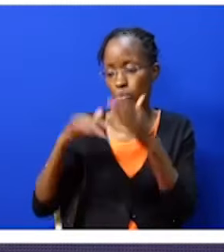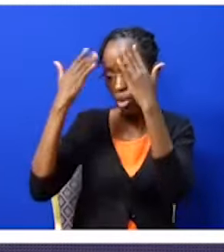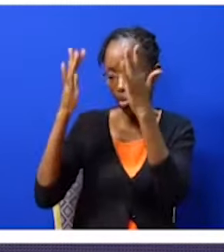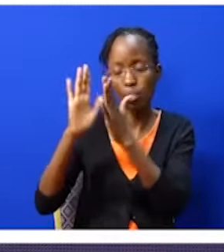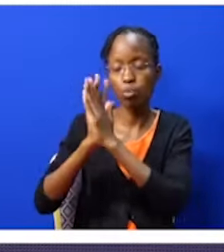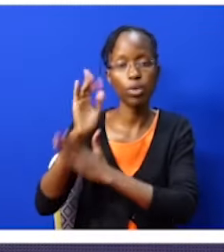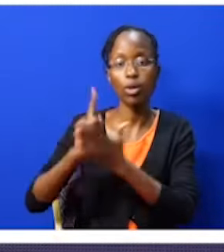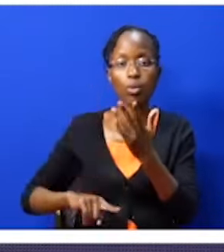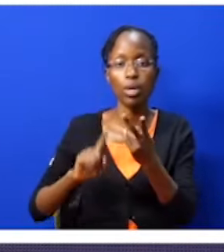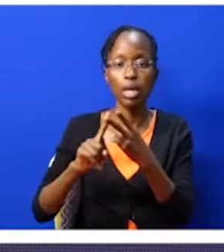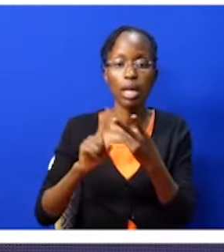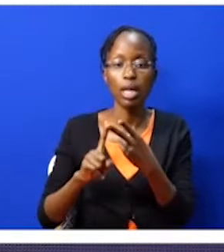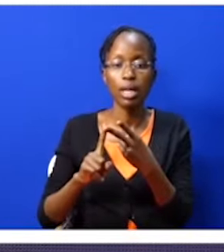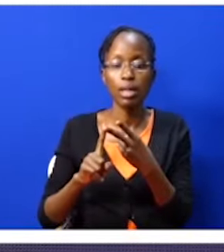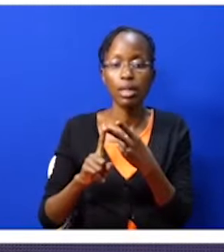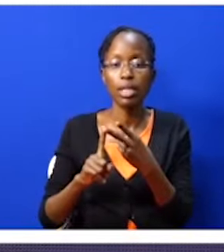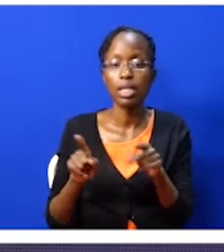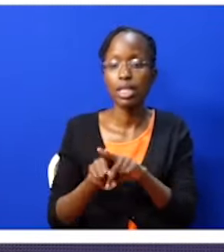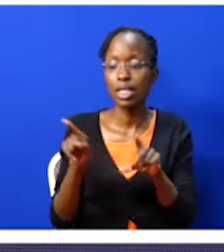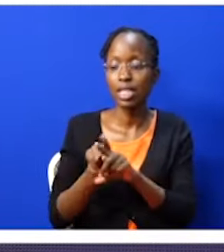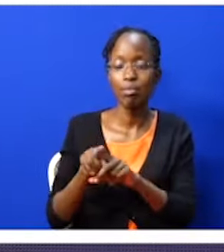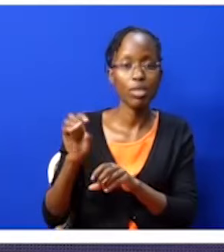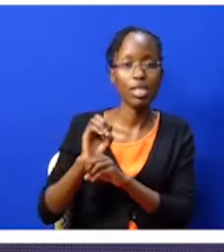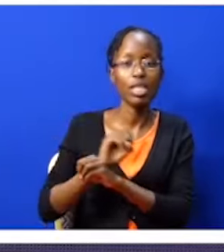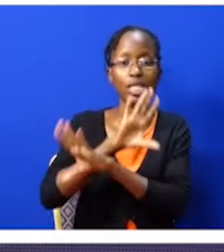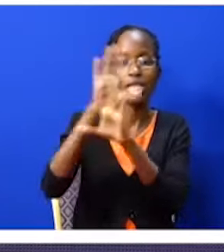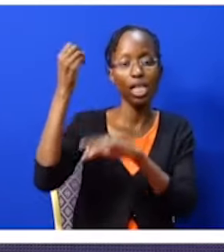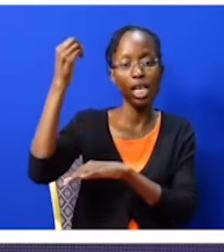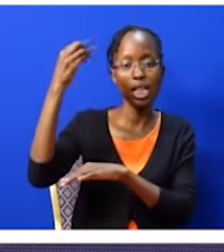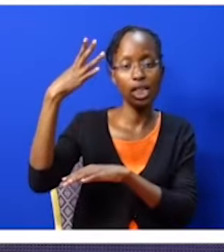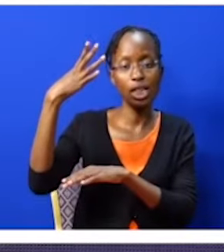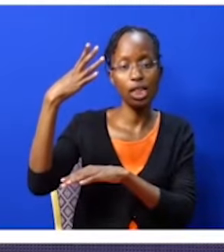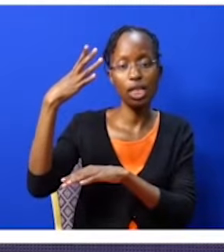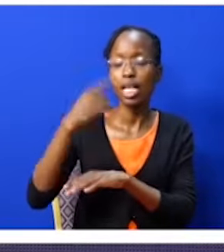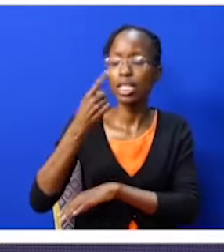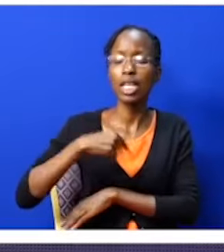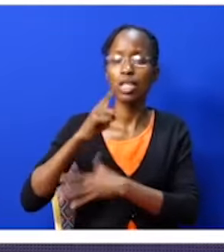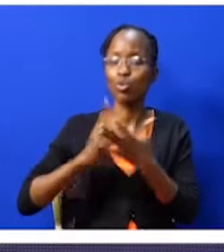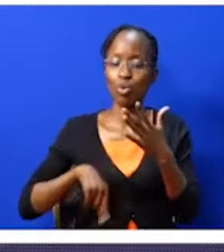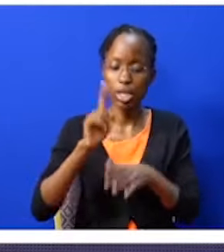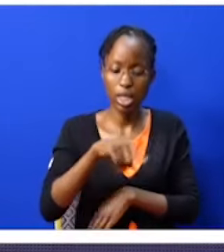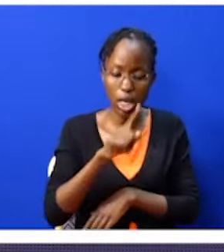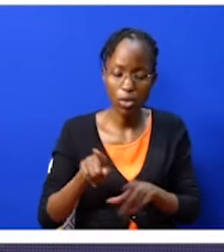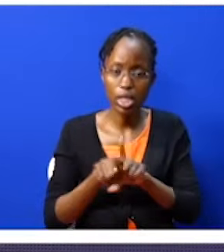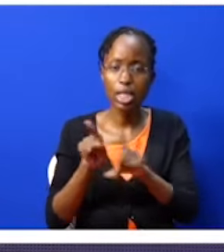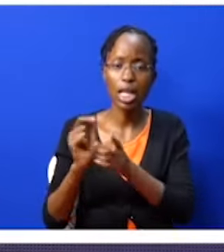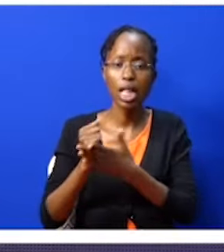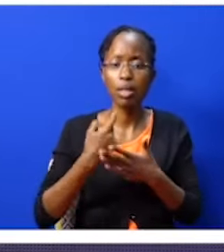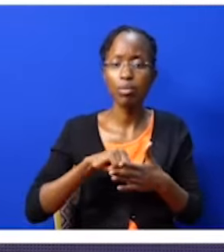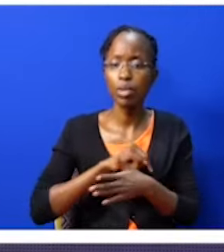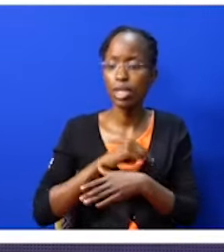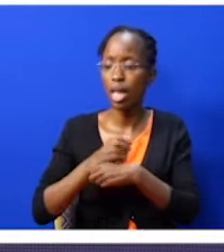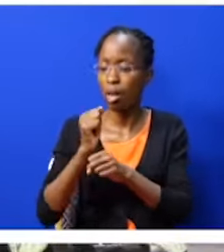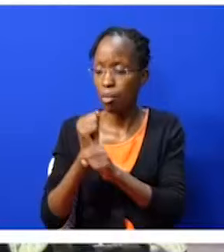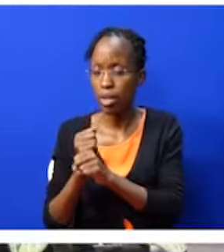to pray. Number two, he shines a light on all the things in our lives that are wrong and also helps us make those